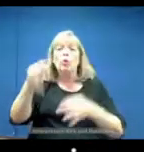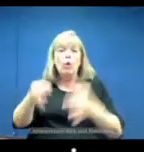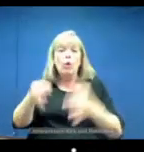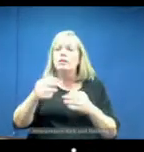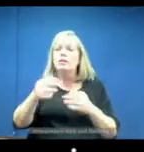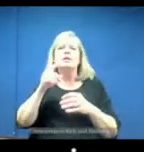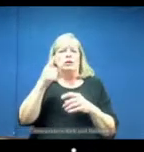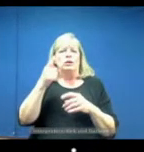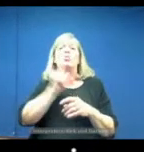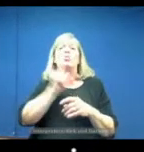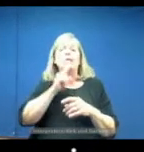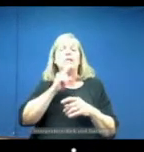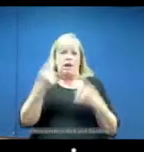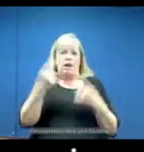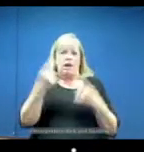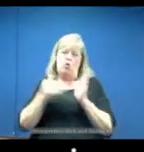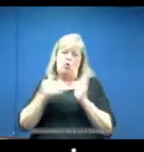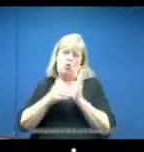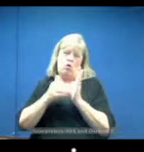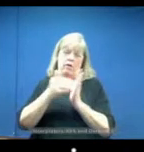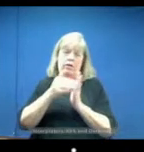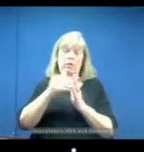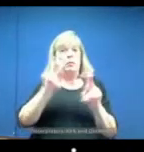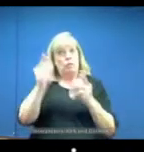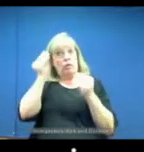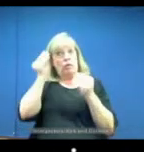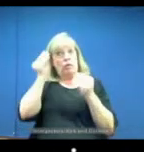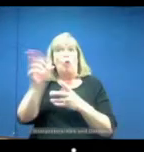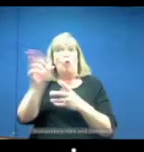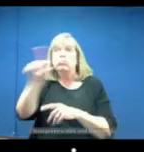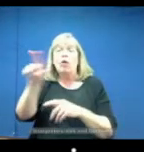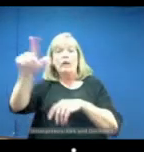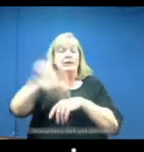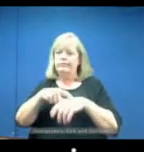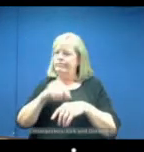people are afraid to talk about it, so it's very underreported.